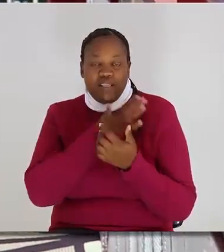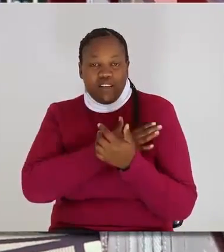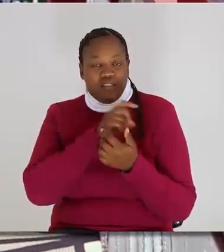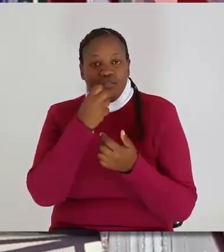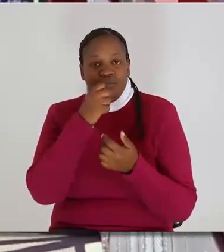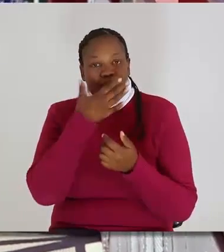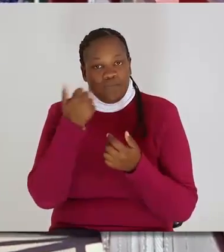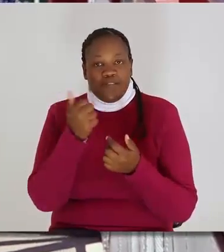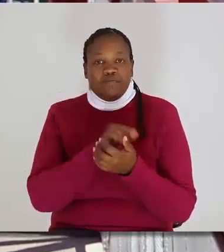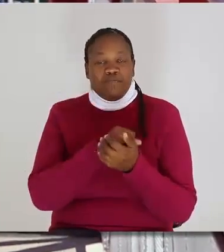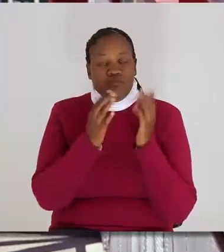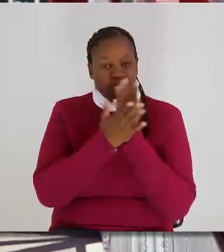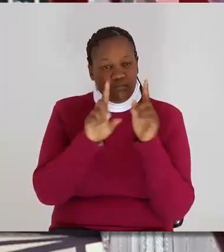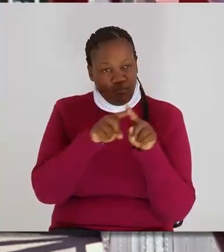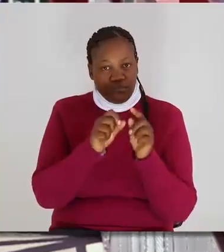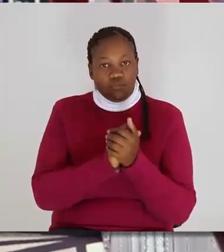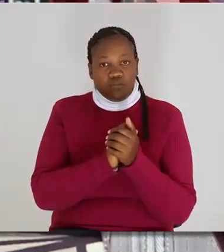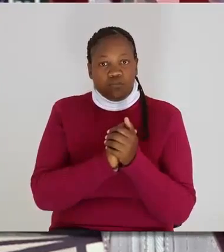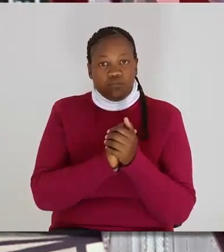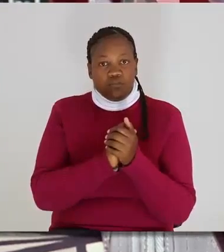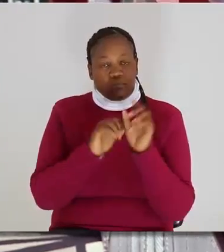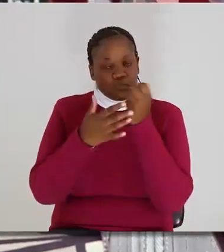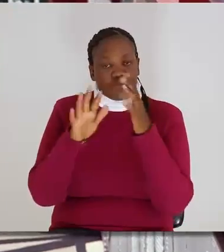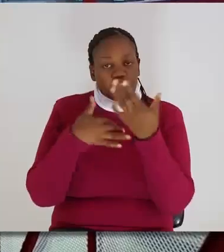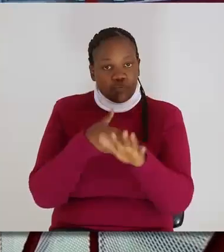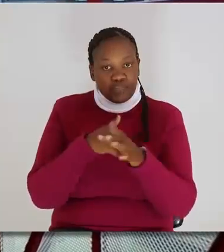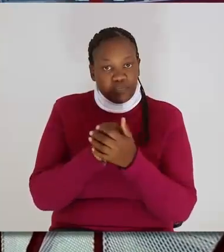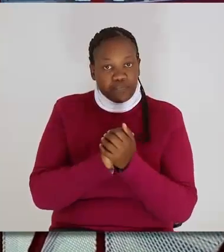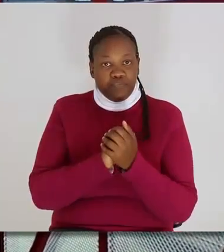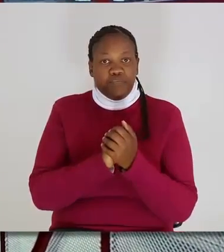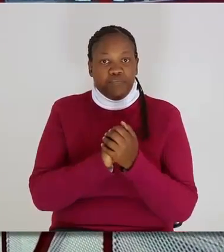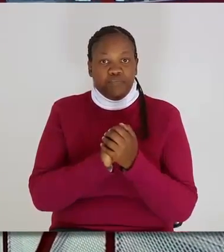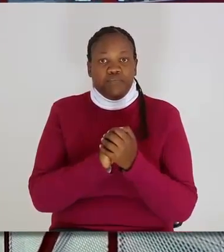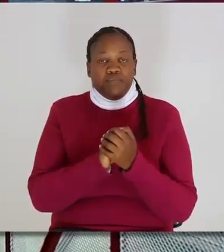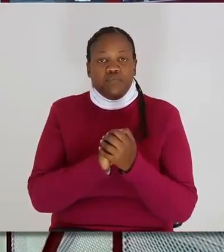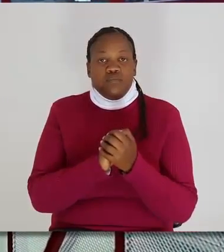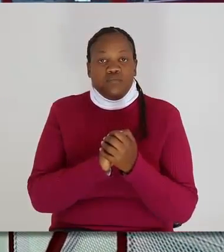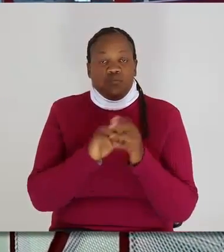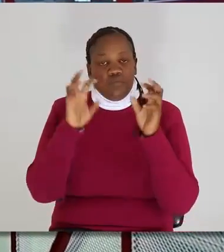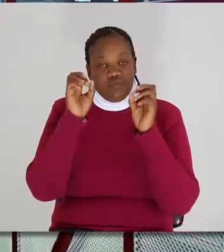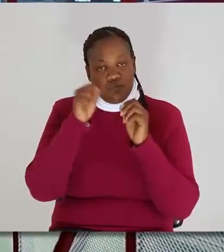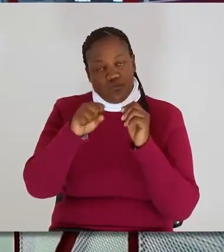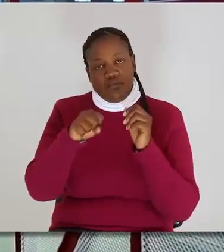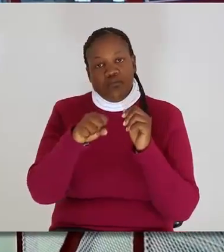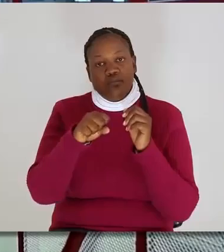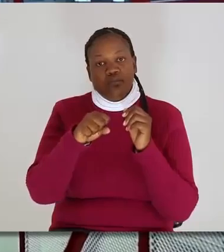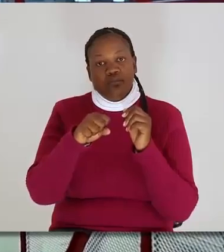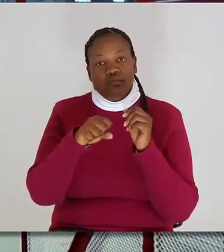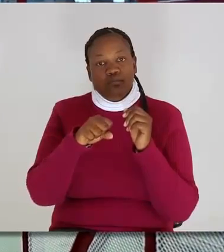is a sweet woman. I like her better now than ever. Me too. Hey, are you guys done with your writing work?